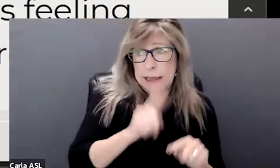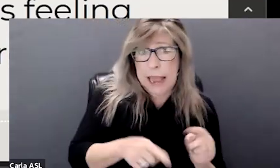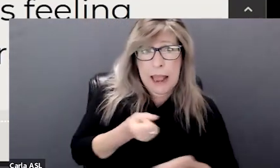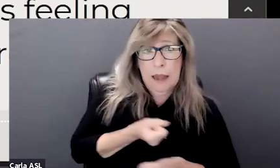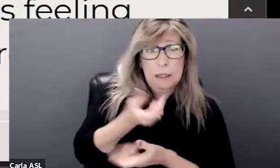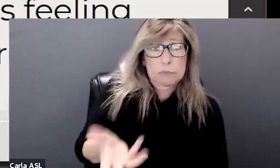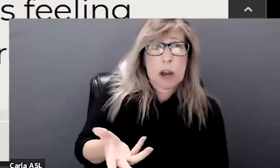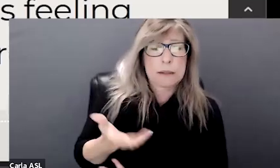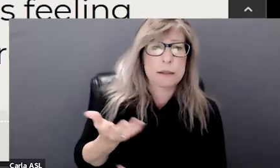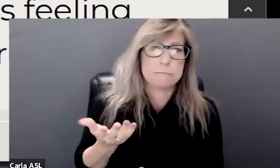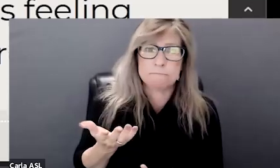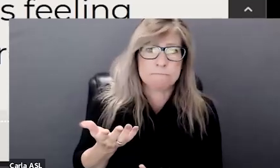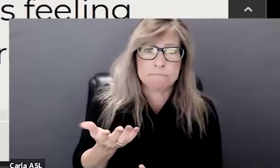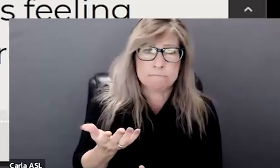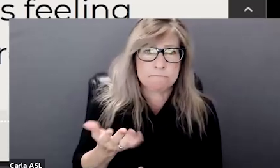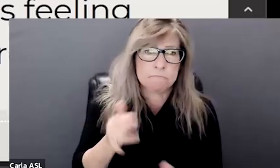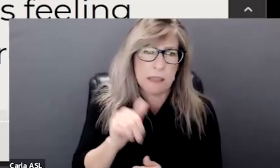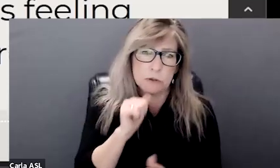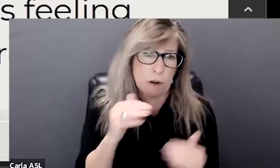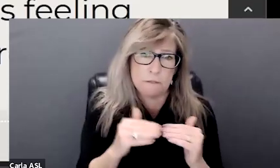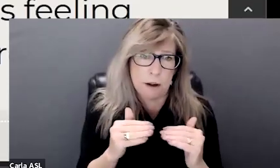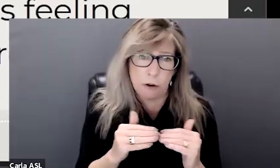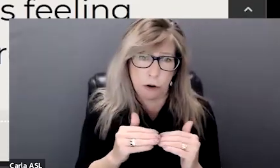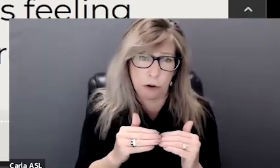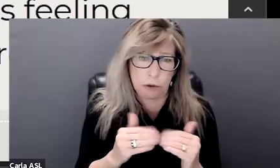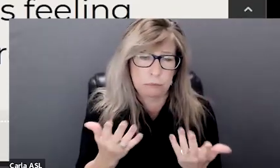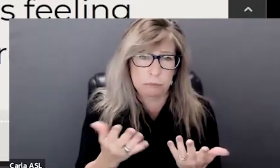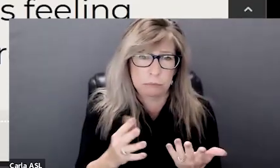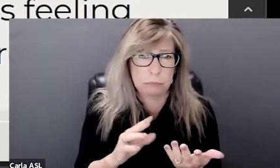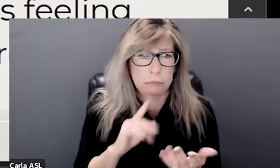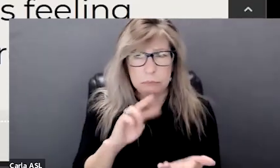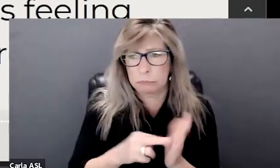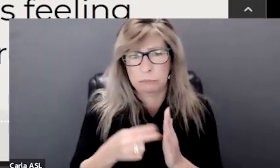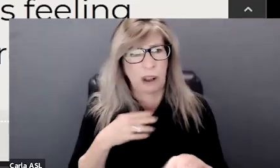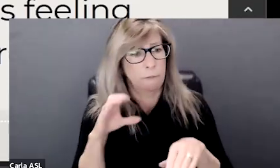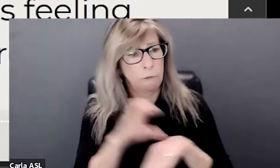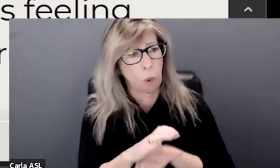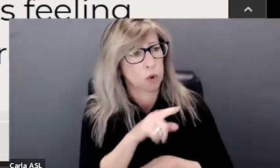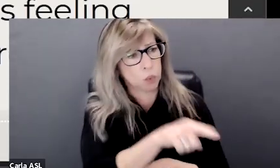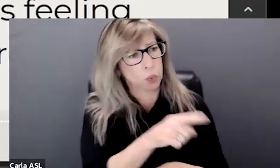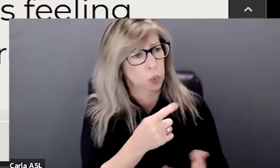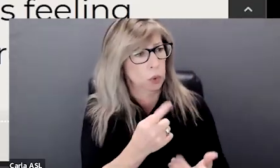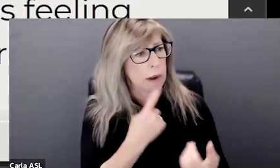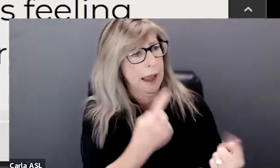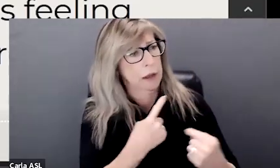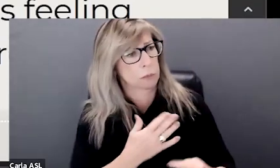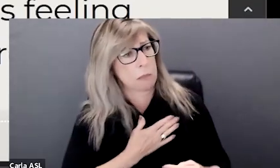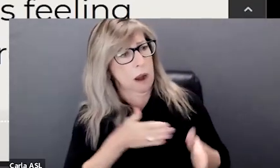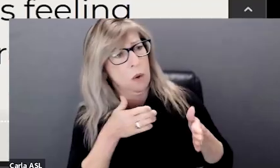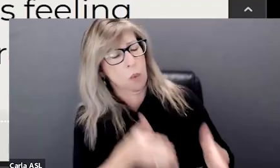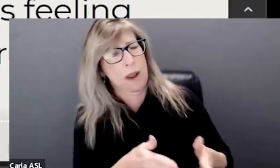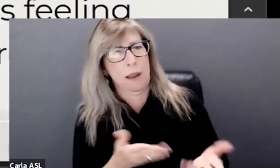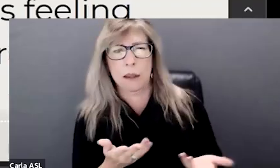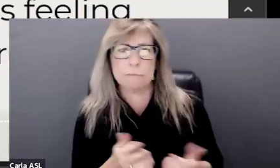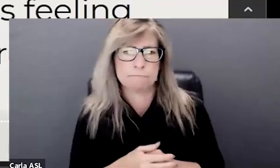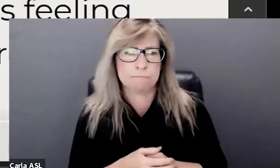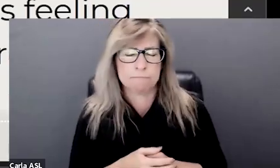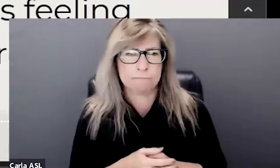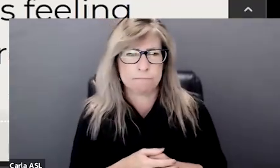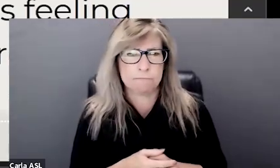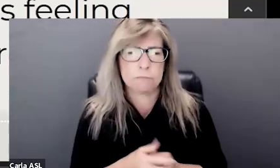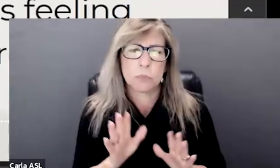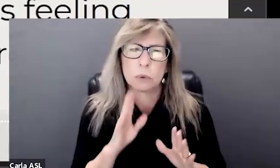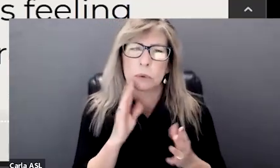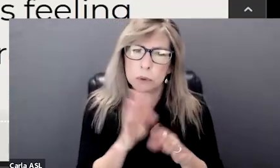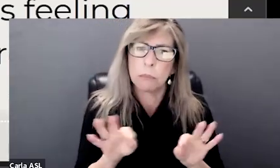that feels really unfair, and it reinforces that they were not thought of. And so if they're not being thought of in the recruitment